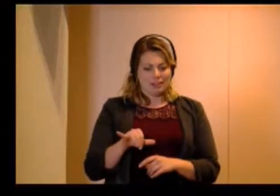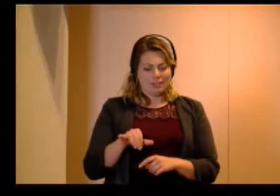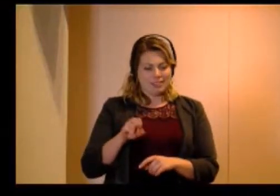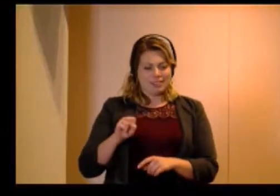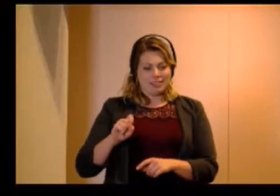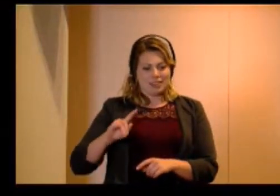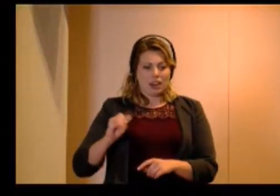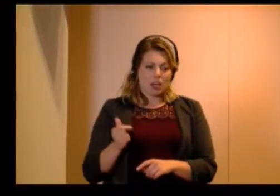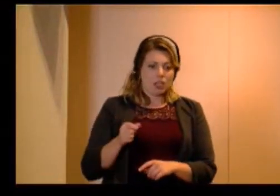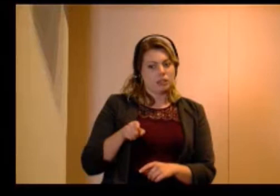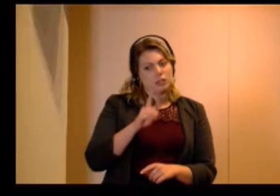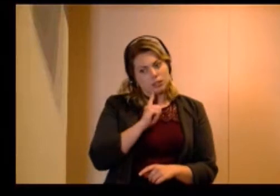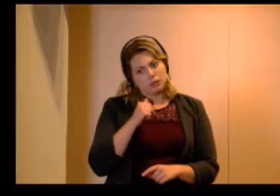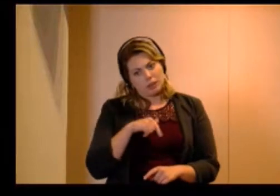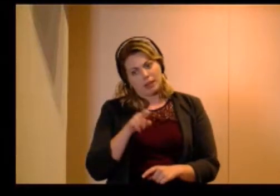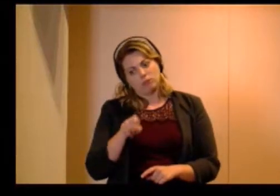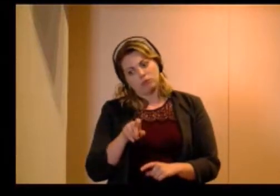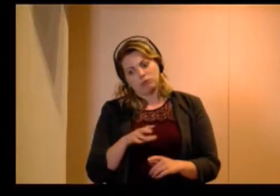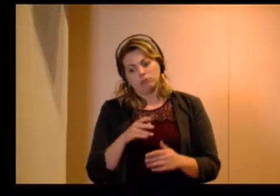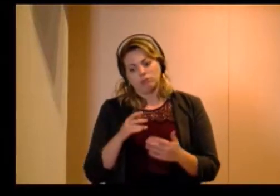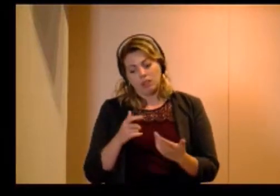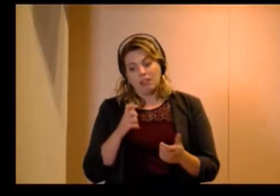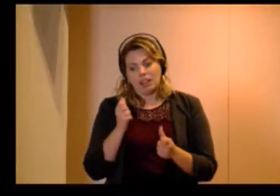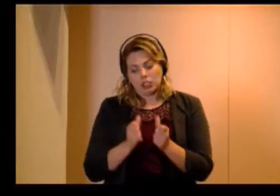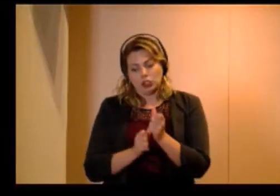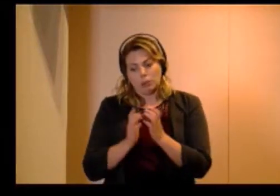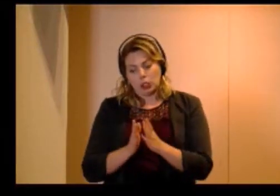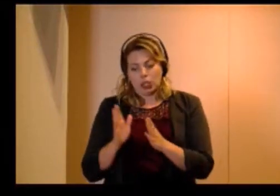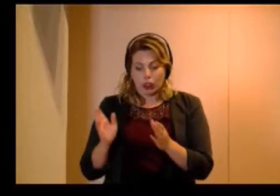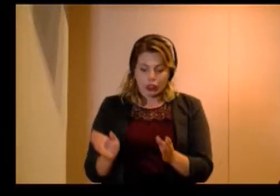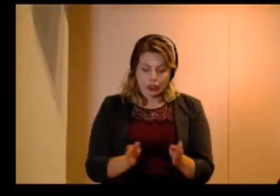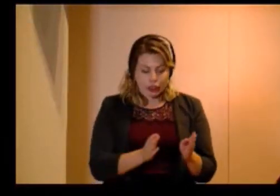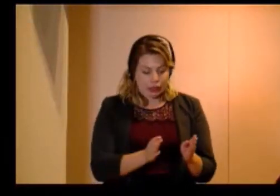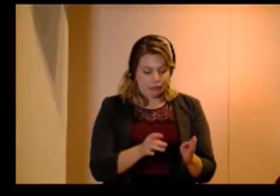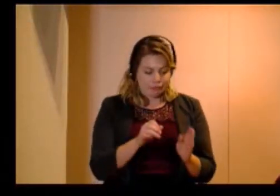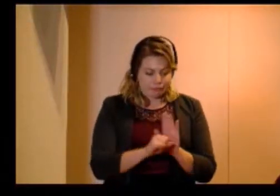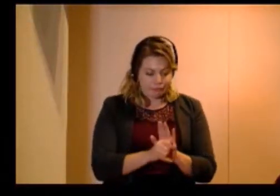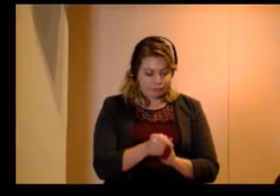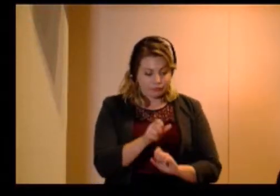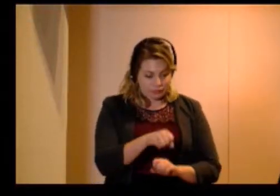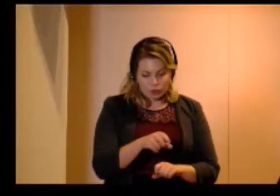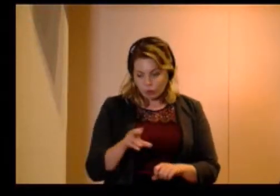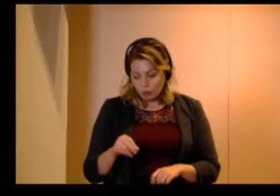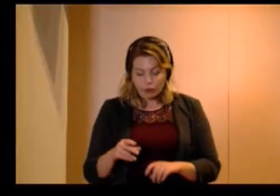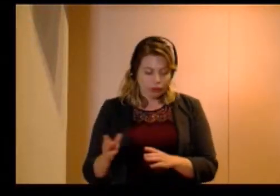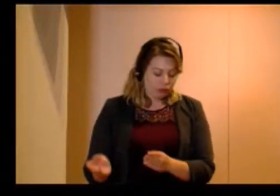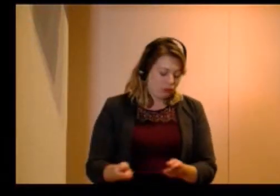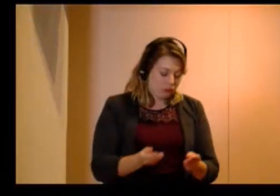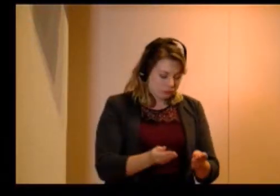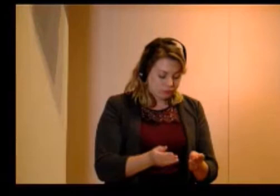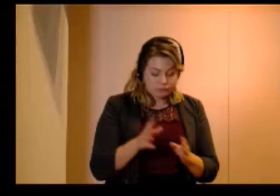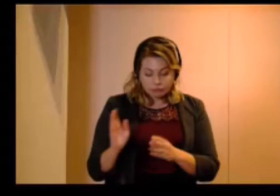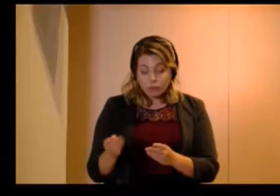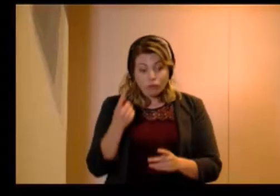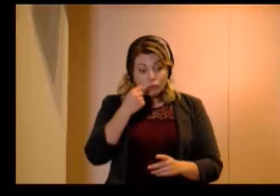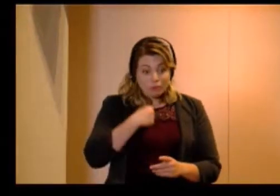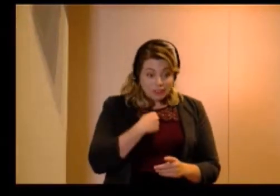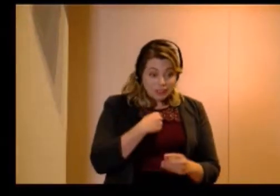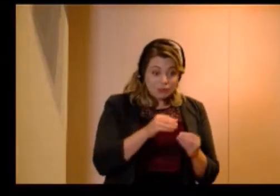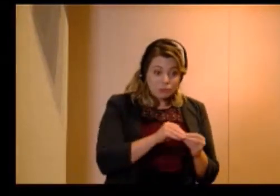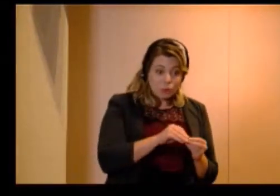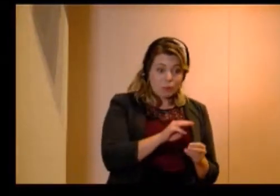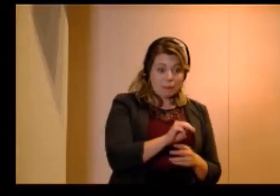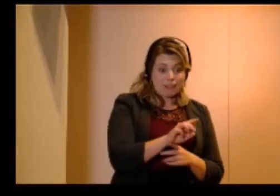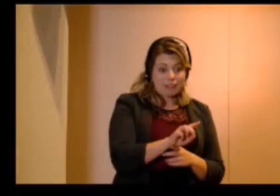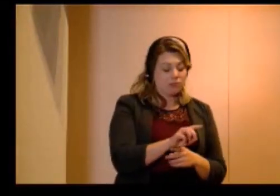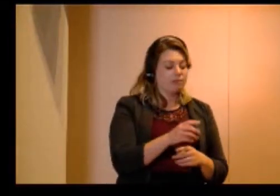and classify all of those. And so, I mean, for me, the more metadata, the better, especially when you start